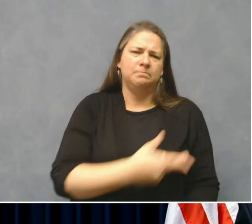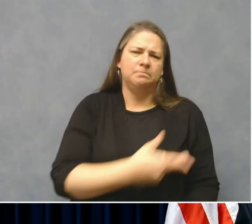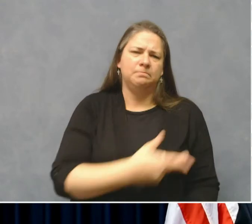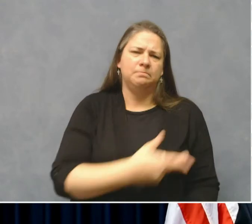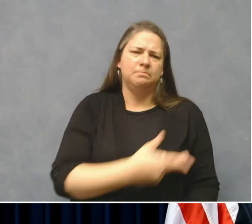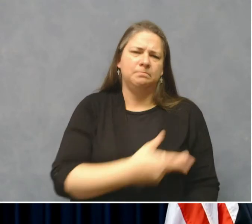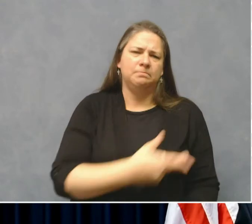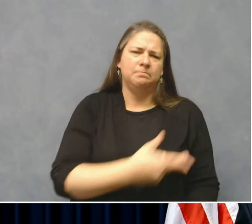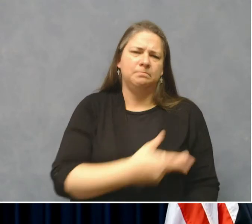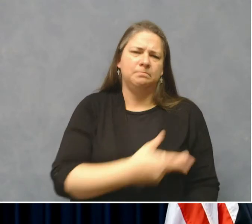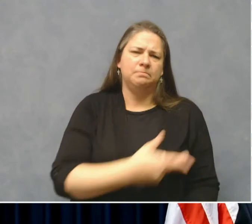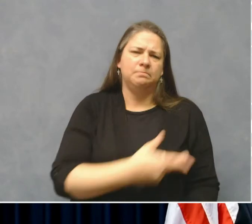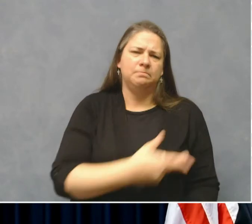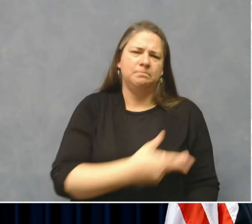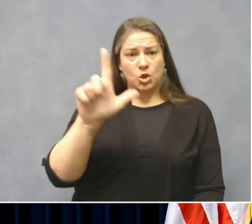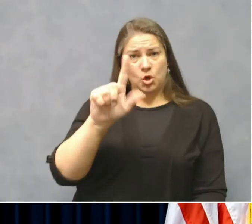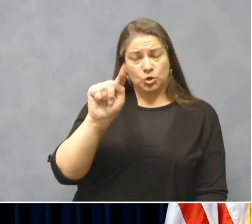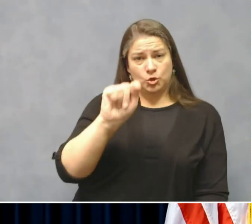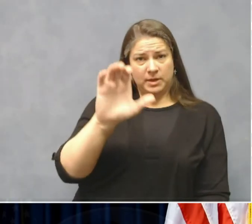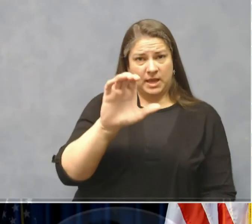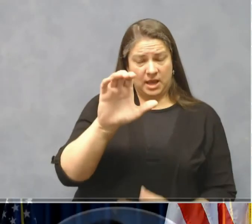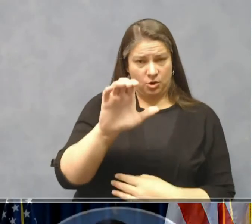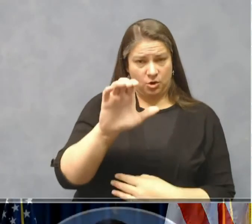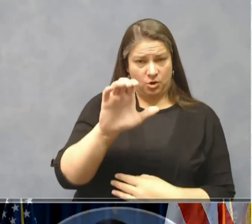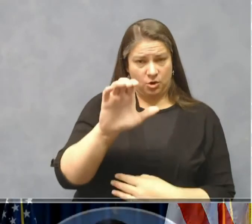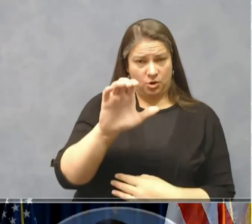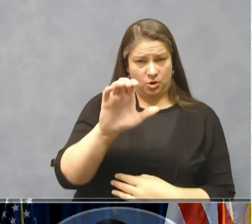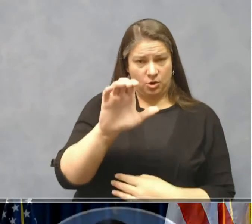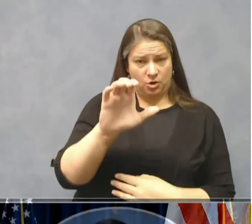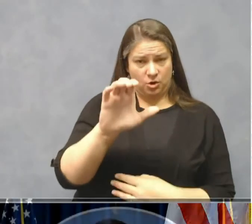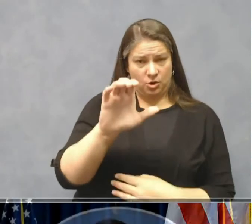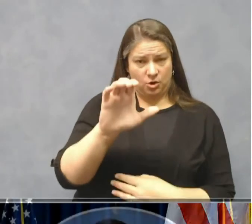Long term, to see new